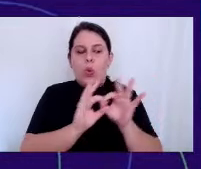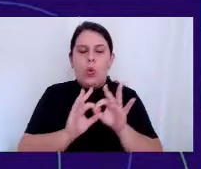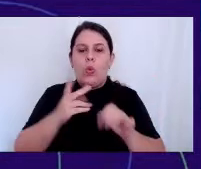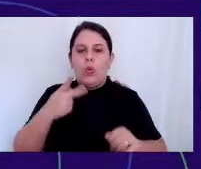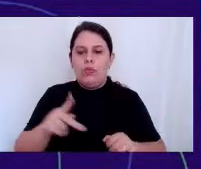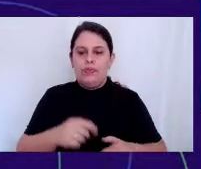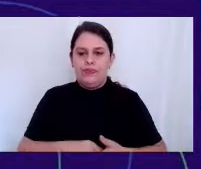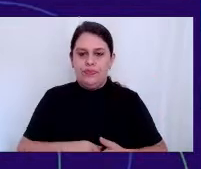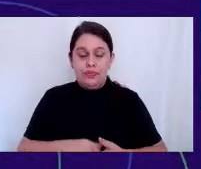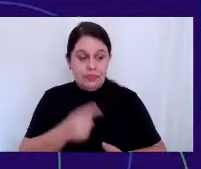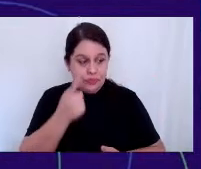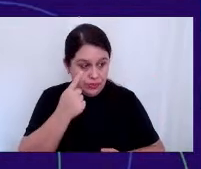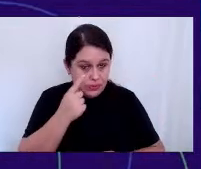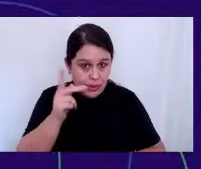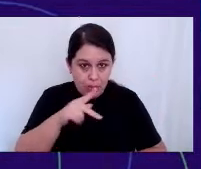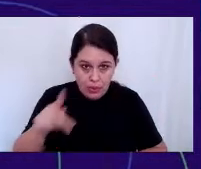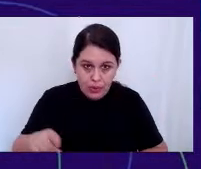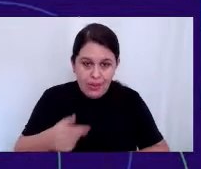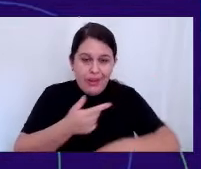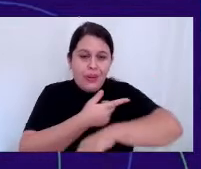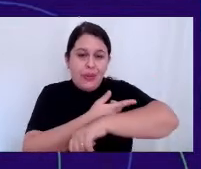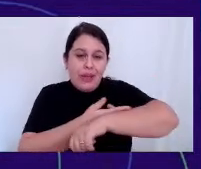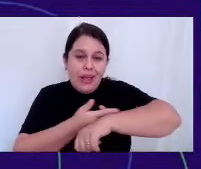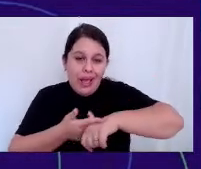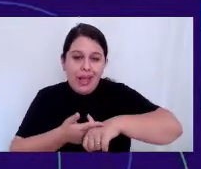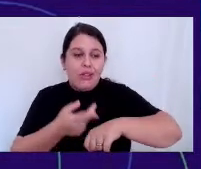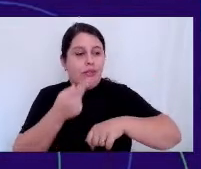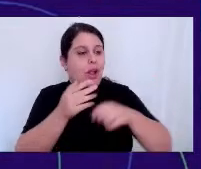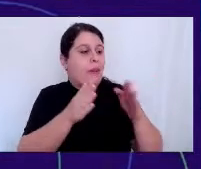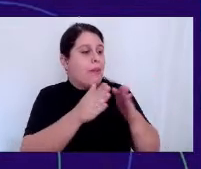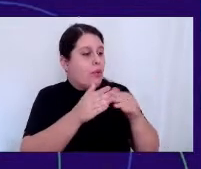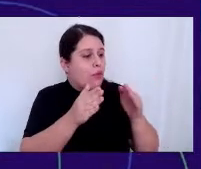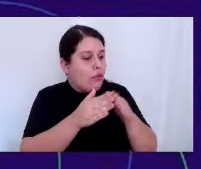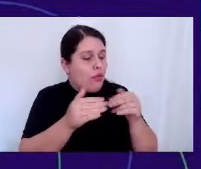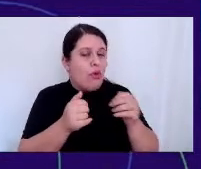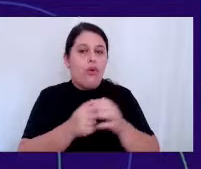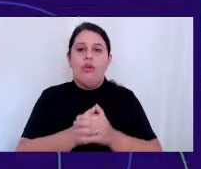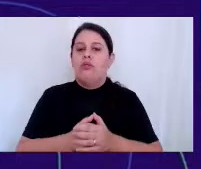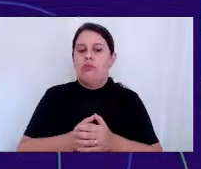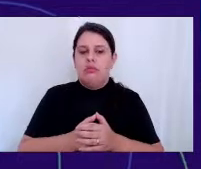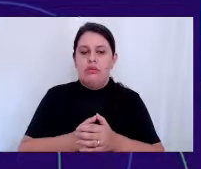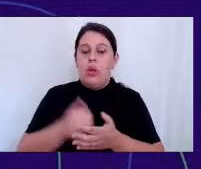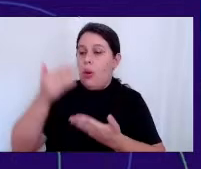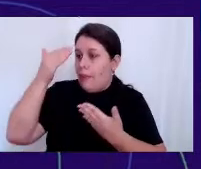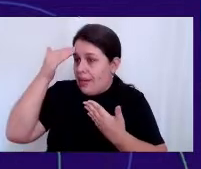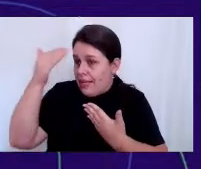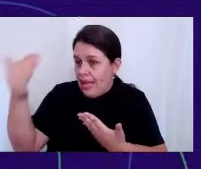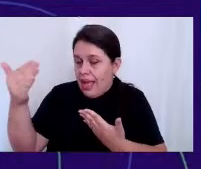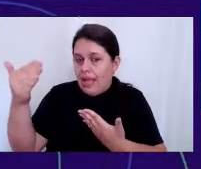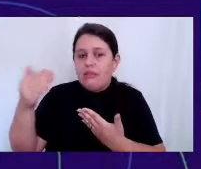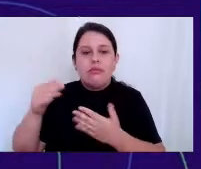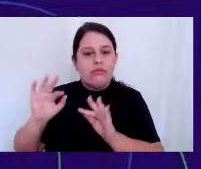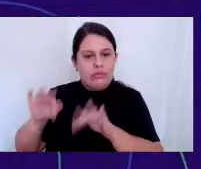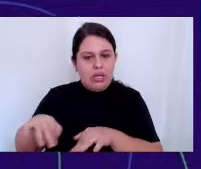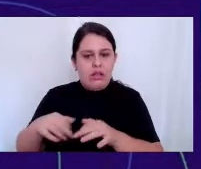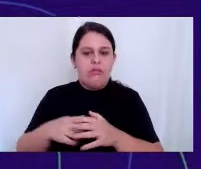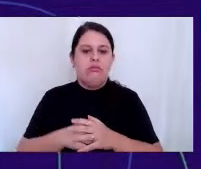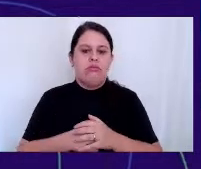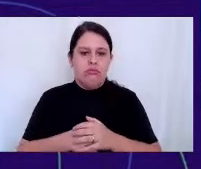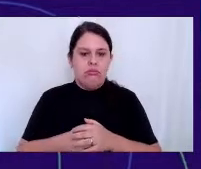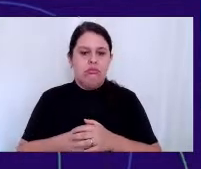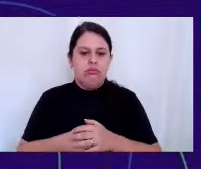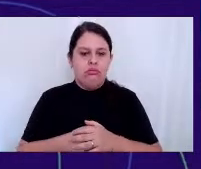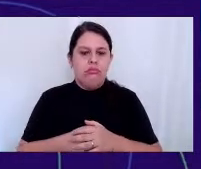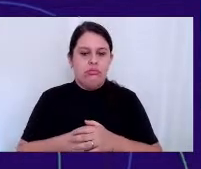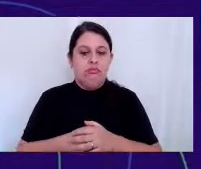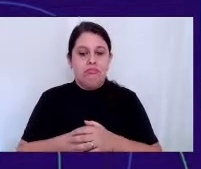say please, they would say thank you at the end. It is a machine at the end of the day. It's not going to